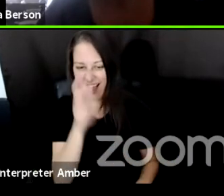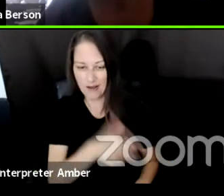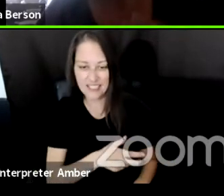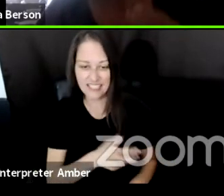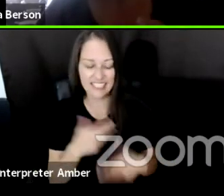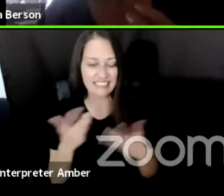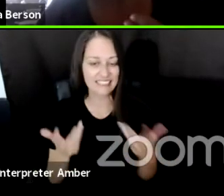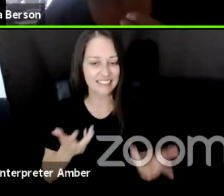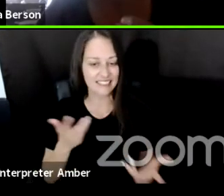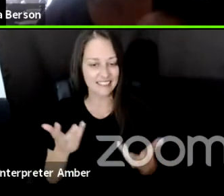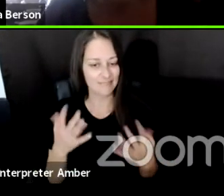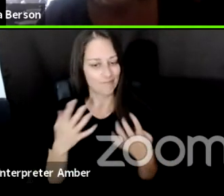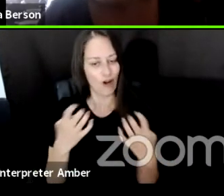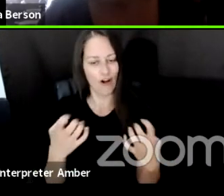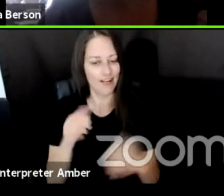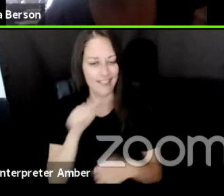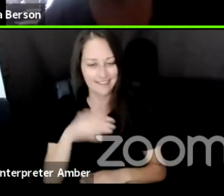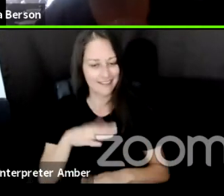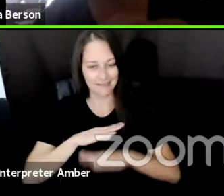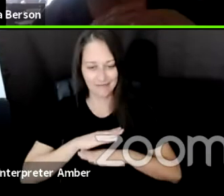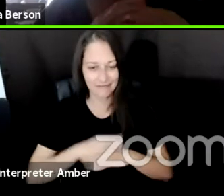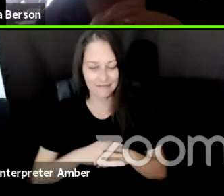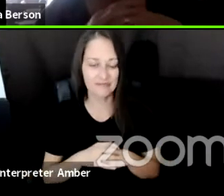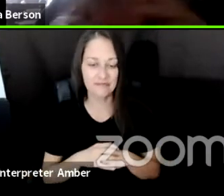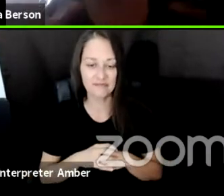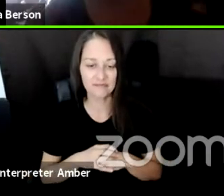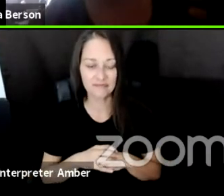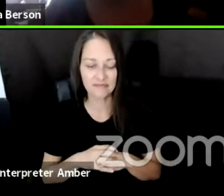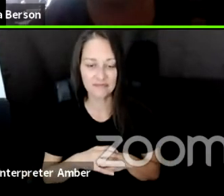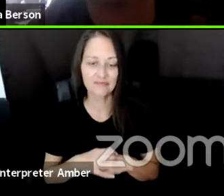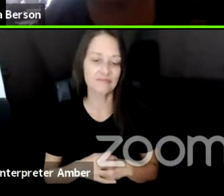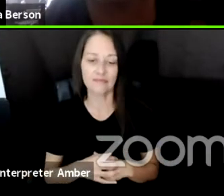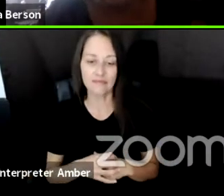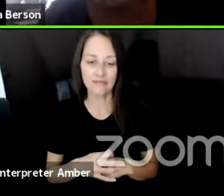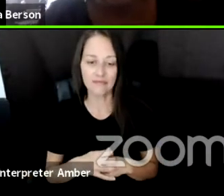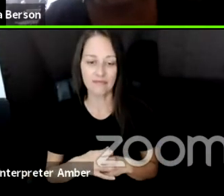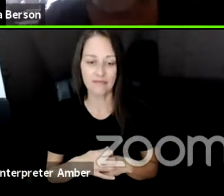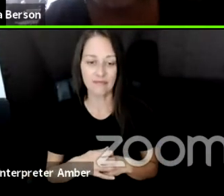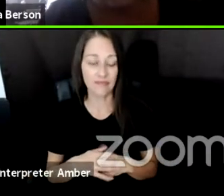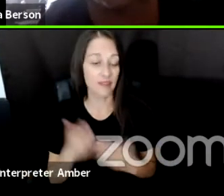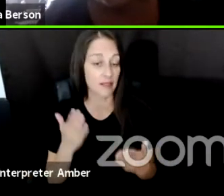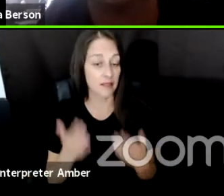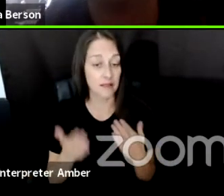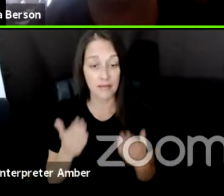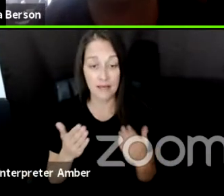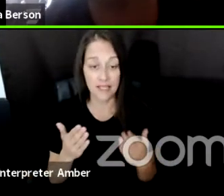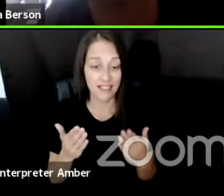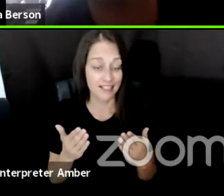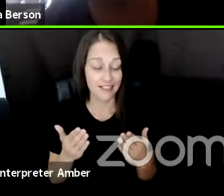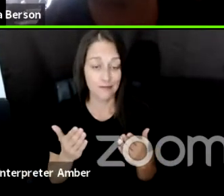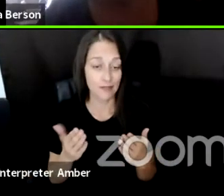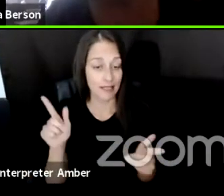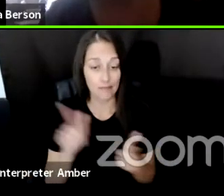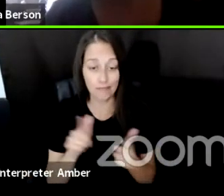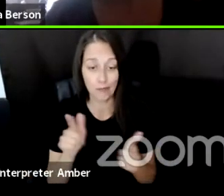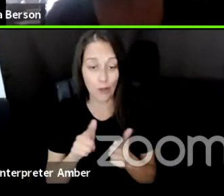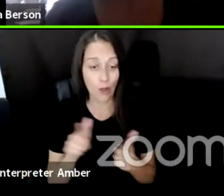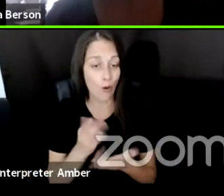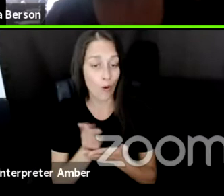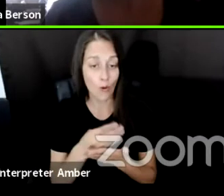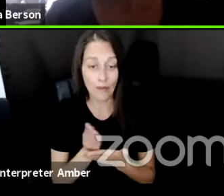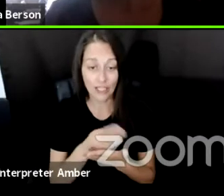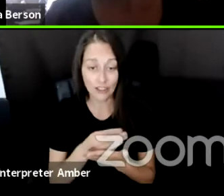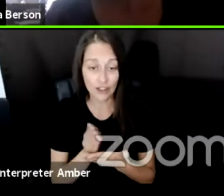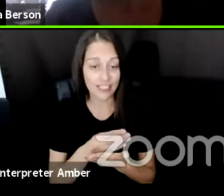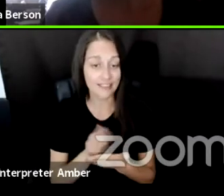if they don't see something that they consider, even if the, you know, it's a $2.98 budget, something of